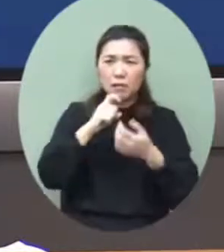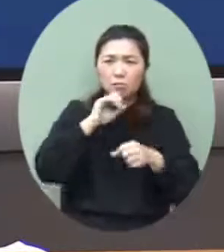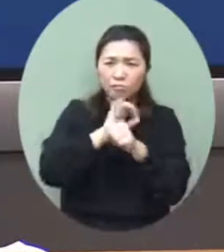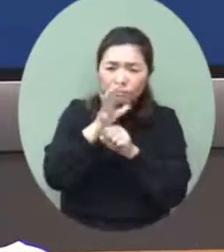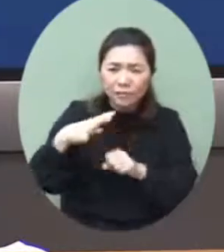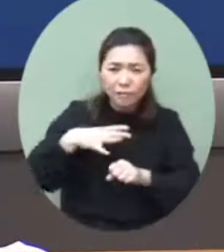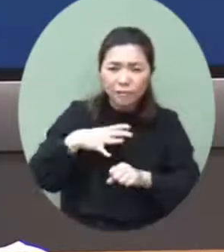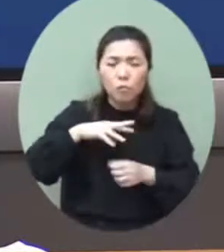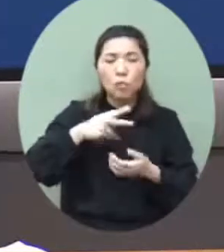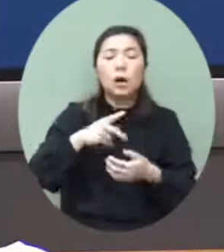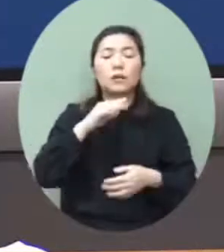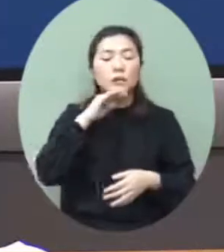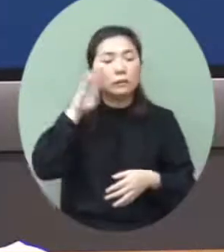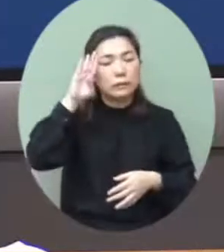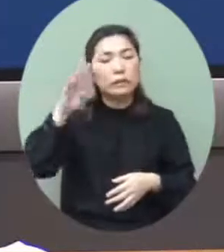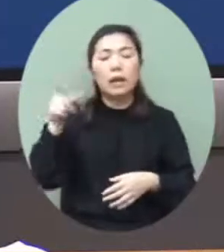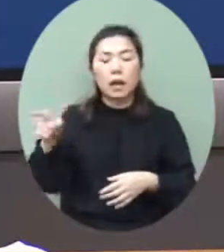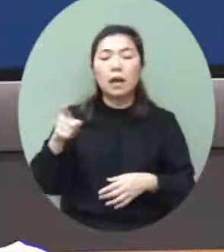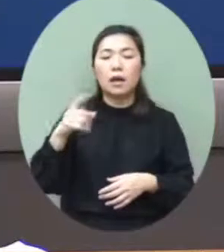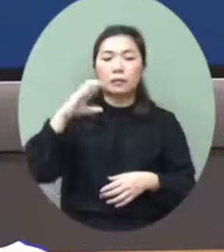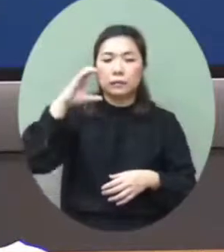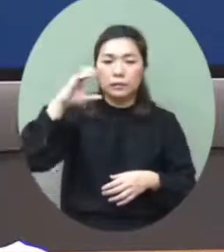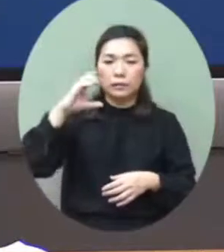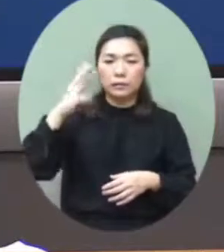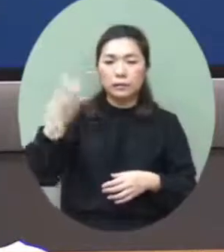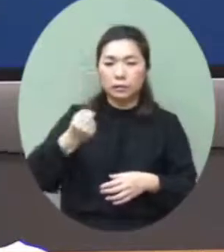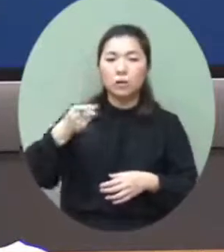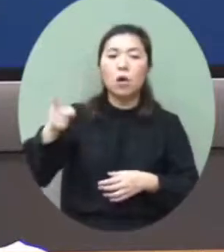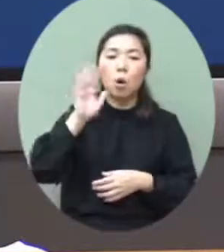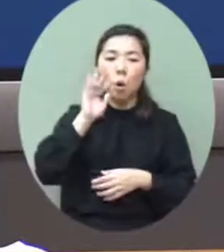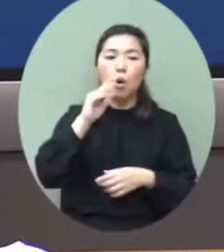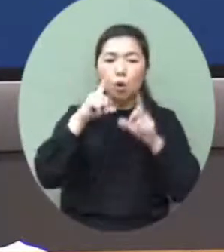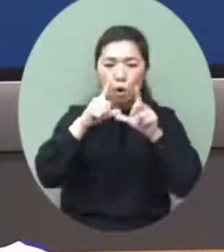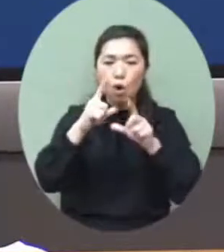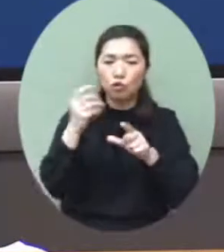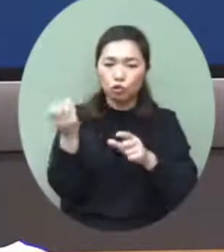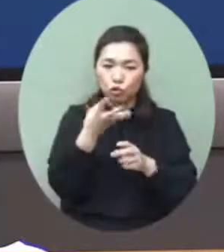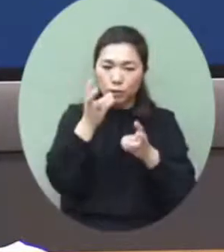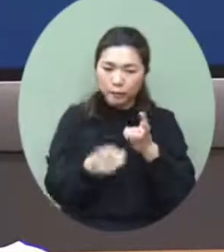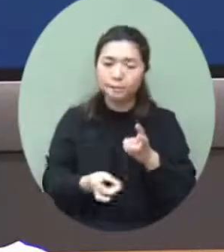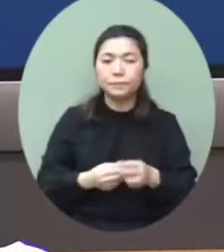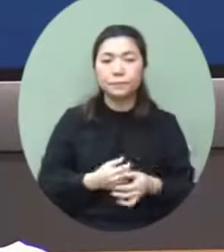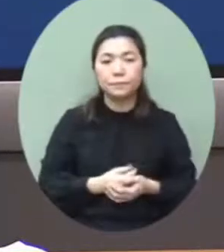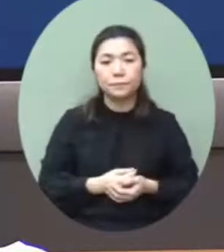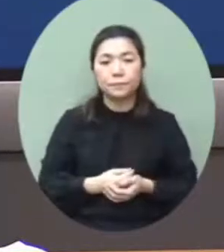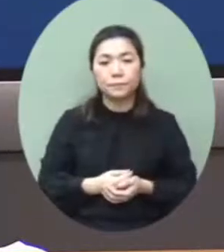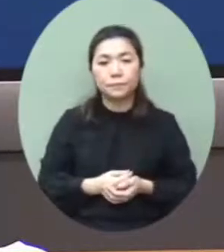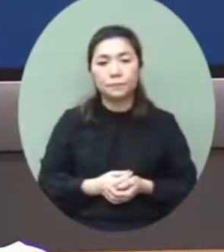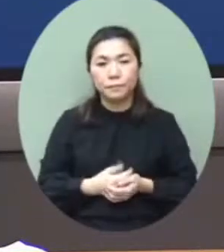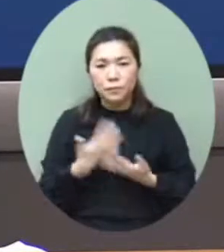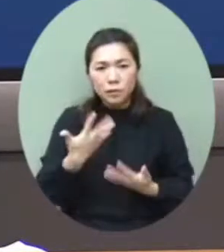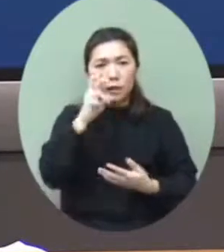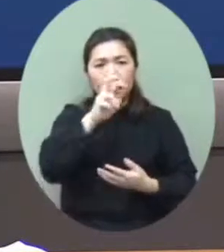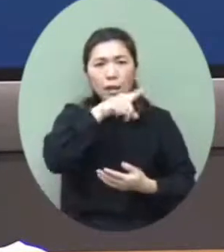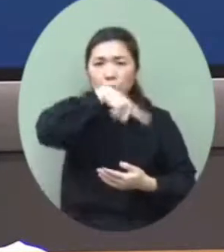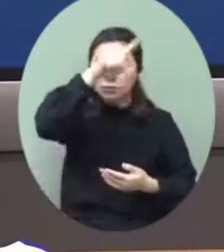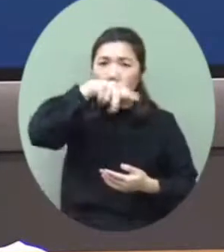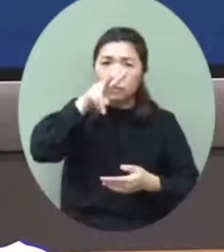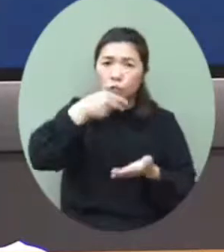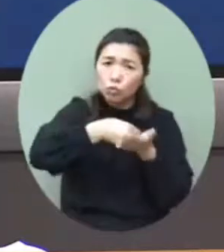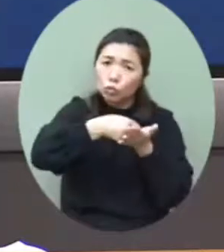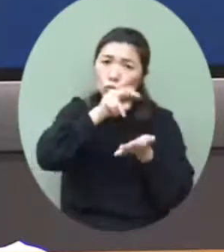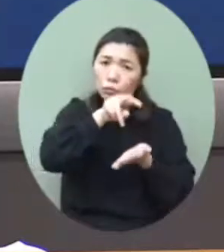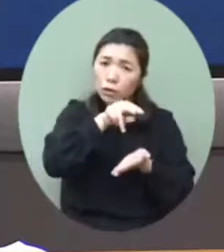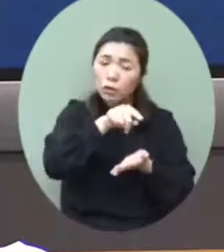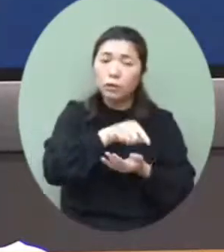You can see that the overall trend for COVID-19 in Hong Kong remained largely